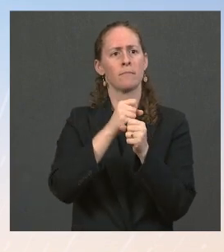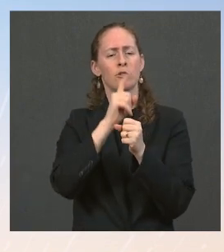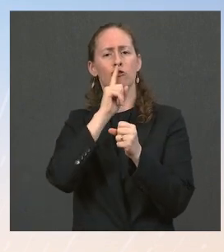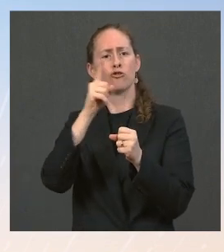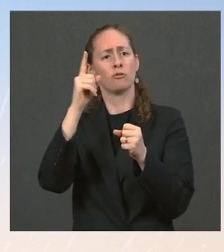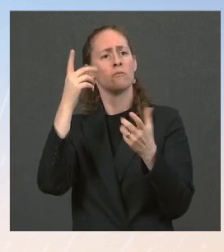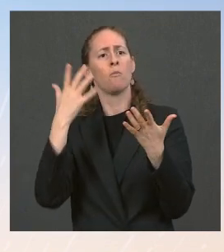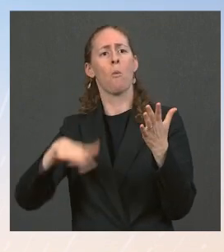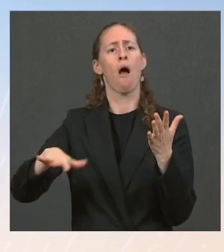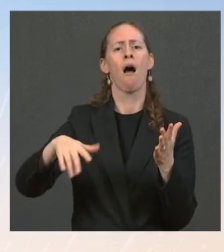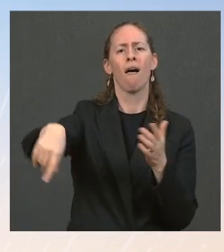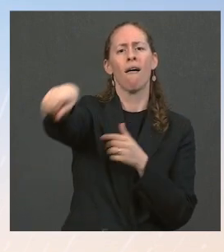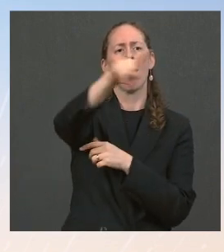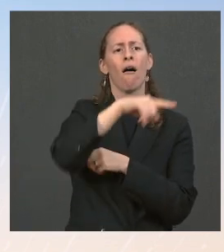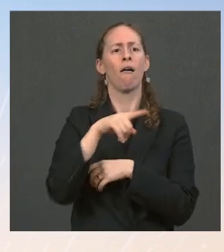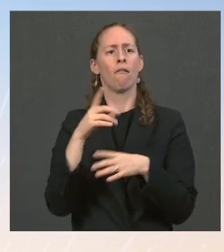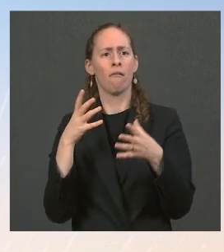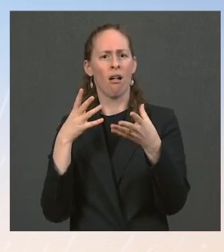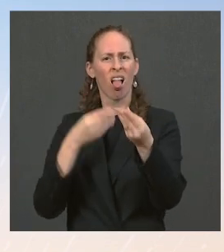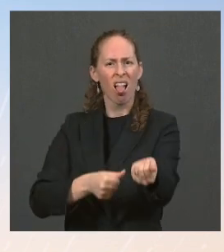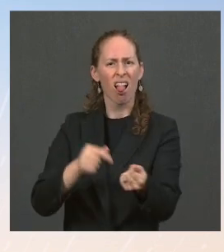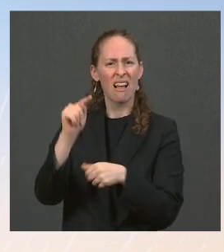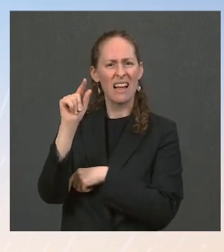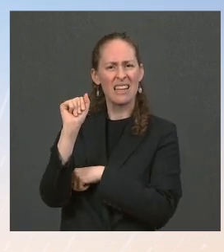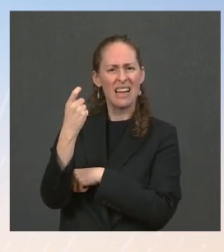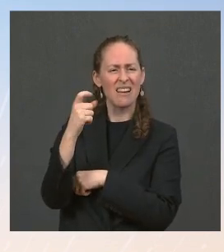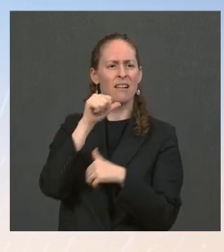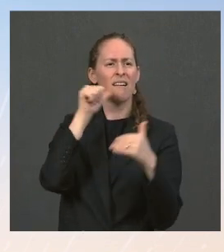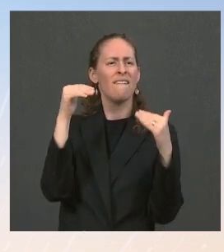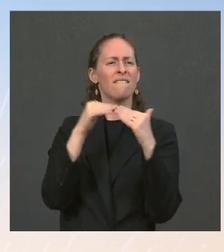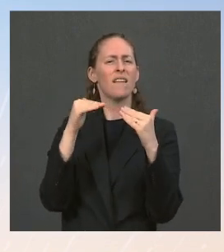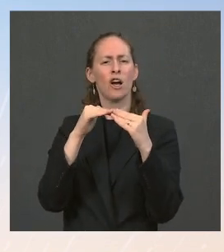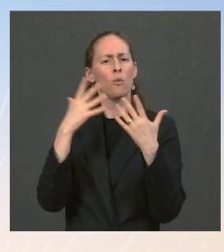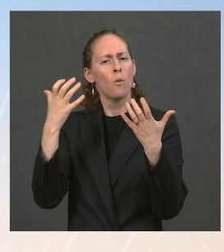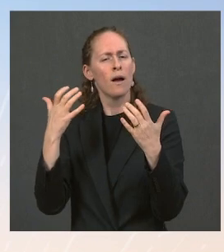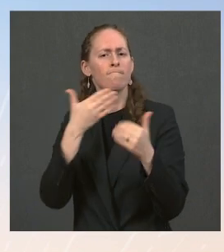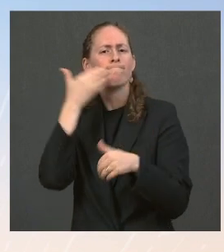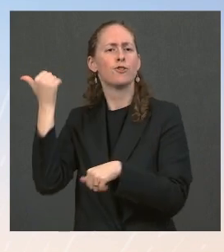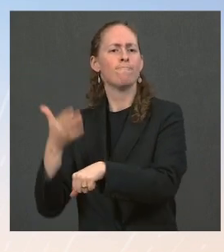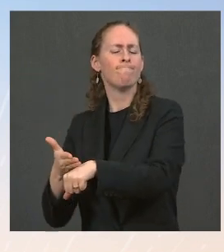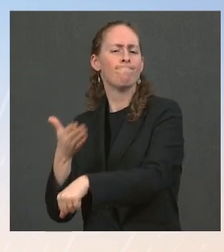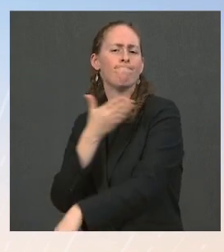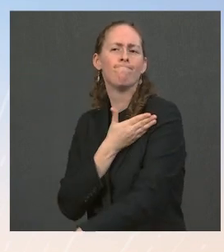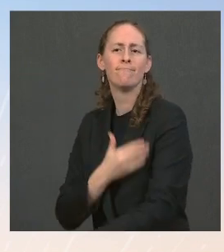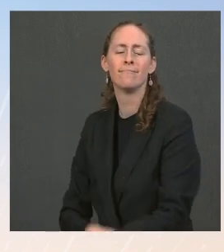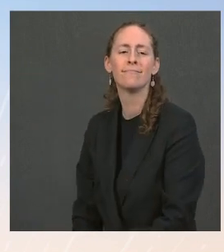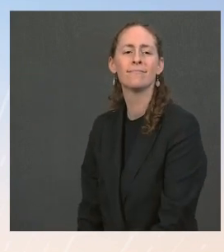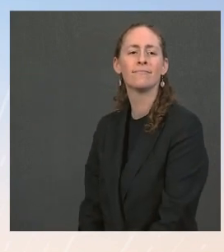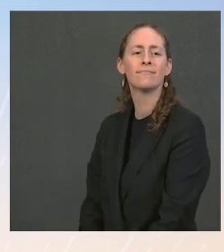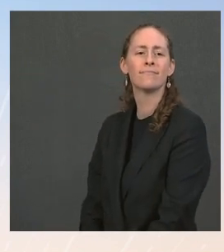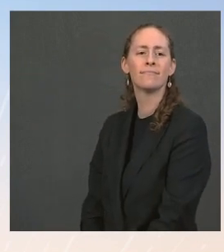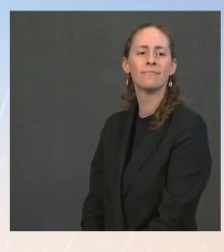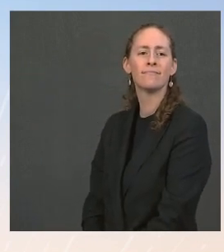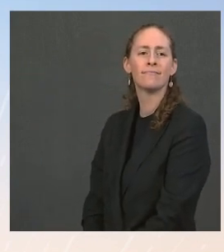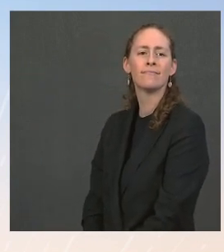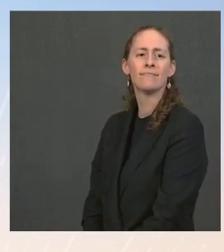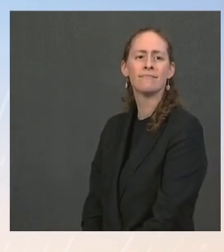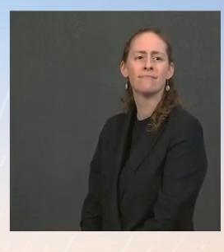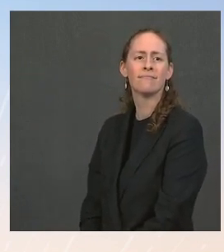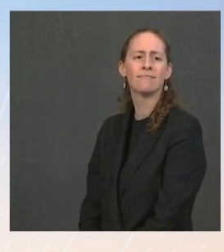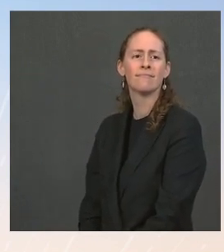tax system more fair. Go ahead, April, and then I'll go. Jen, just bear with me because there are a lot of moving parts on this sure.